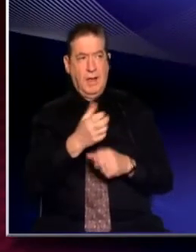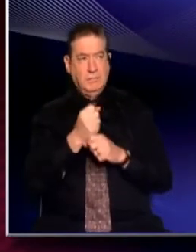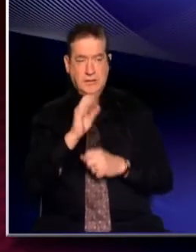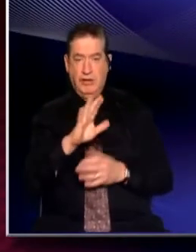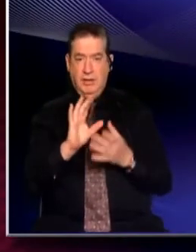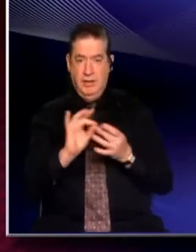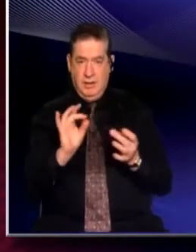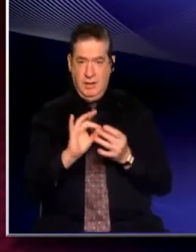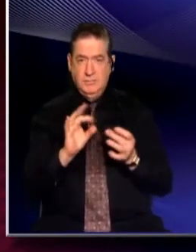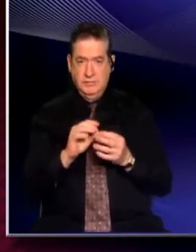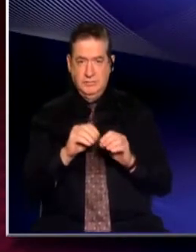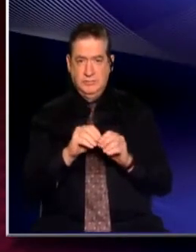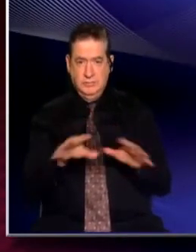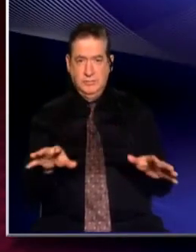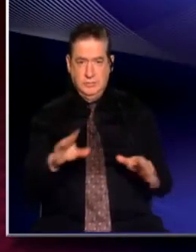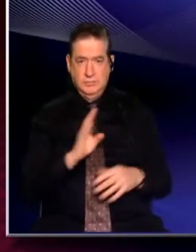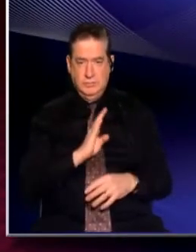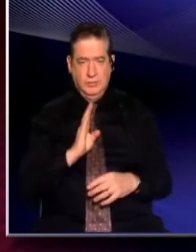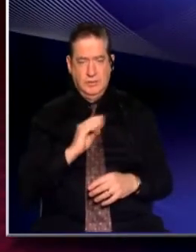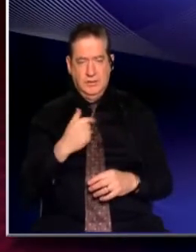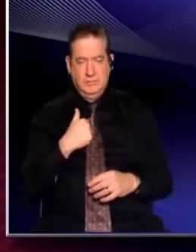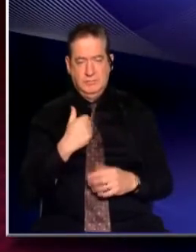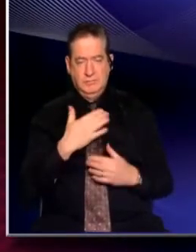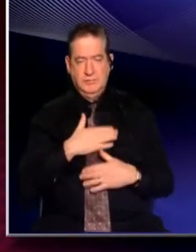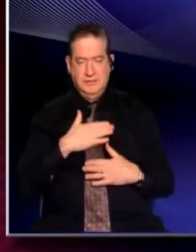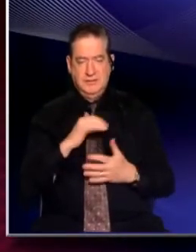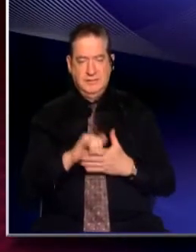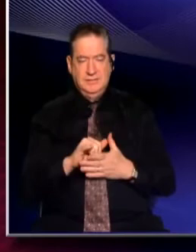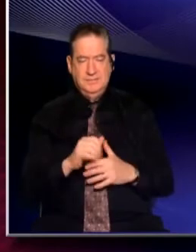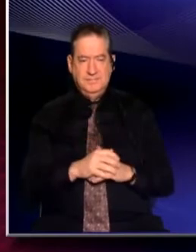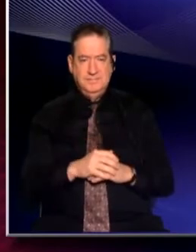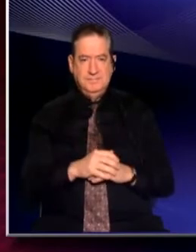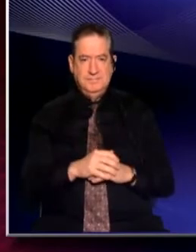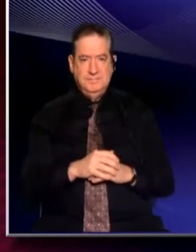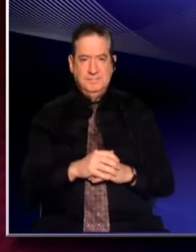comments and distribute them to the board, please? I'd appreciate that. Okay.